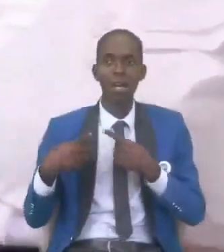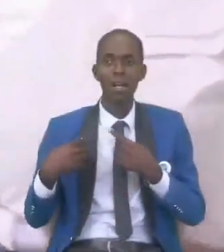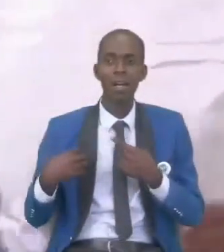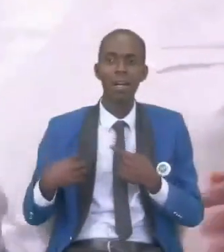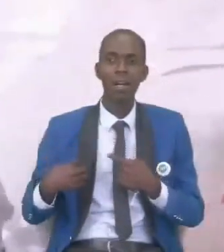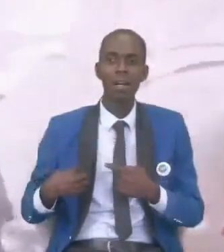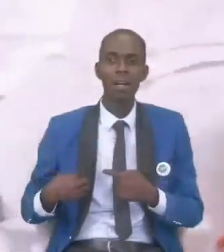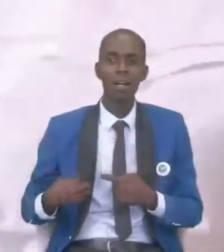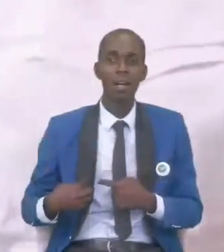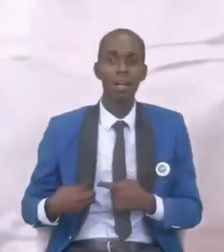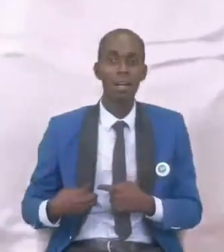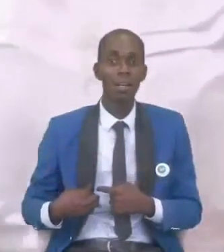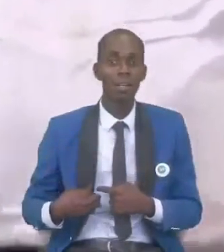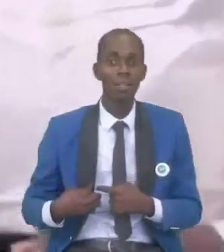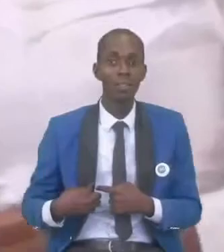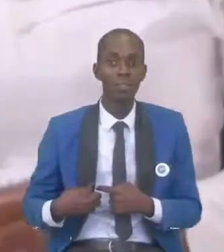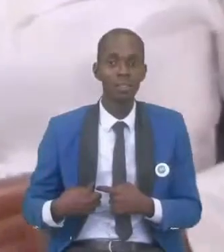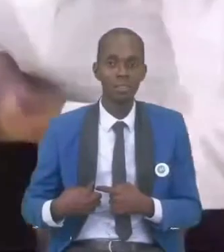brokenhearted.